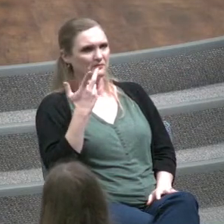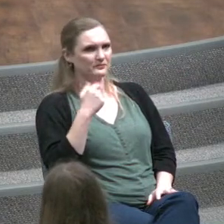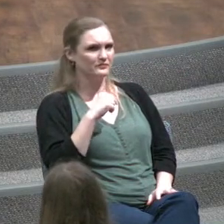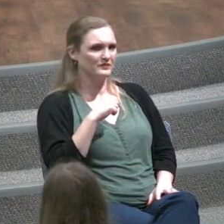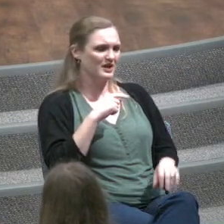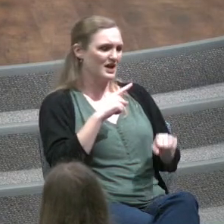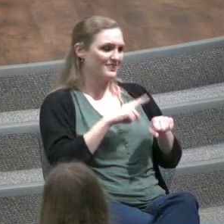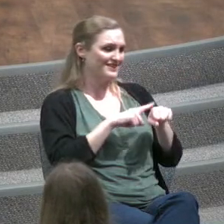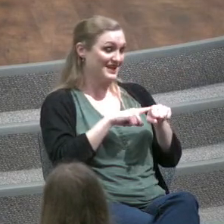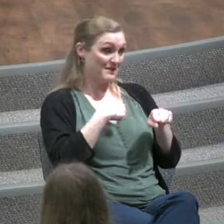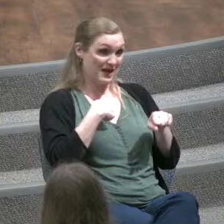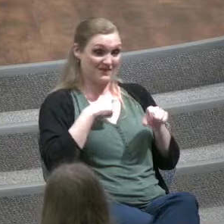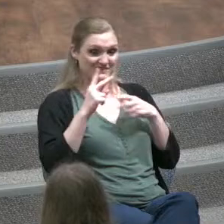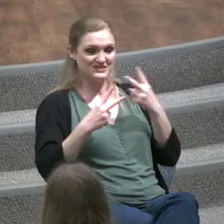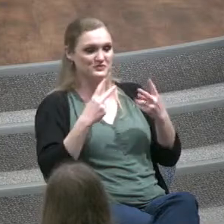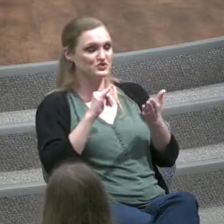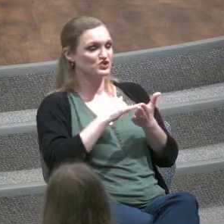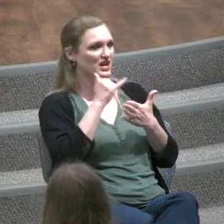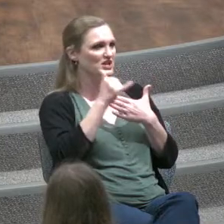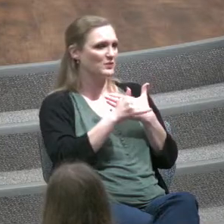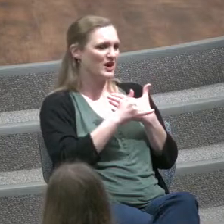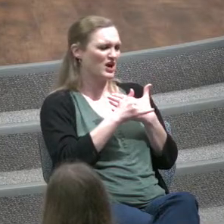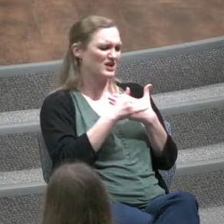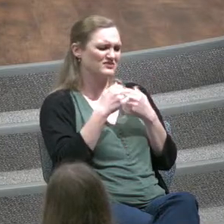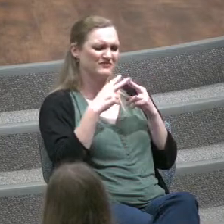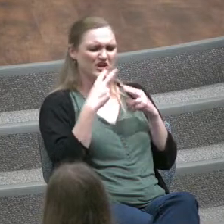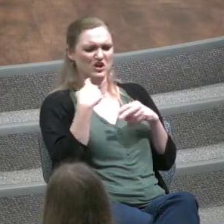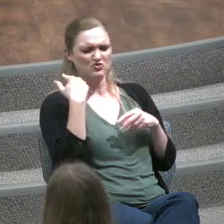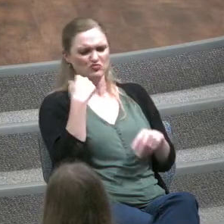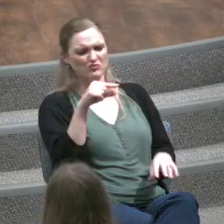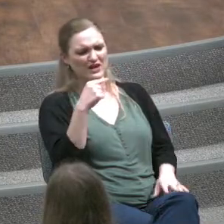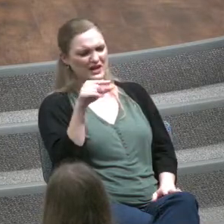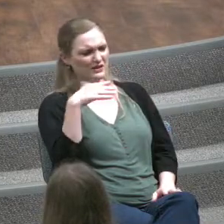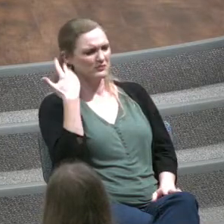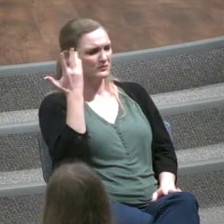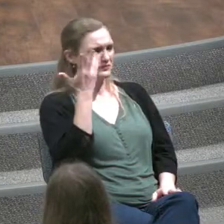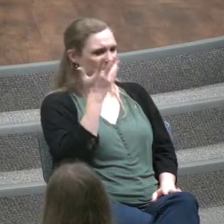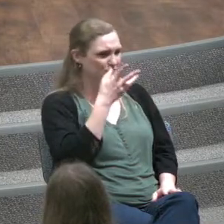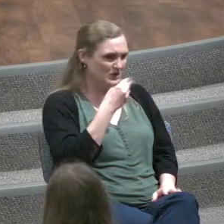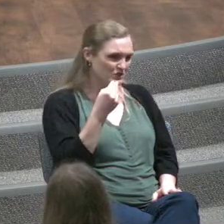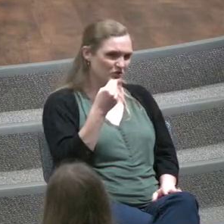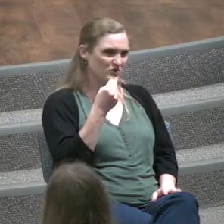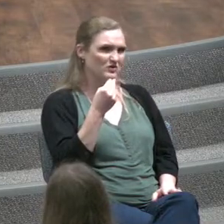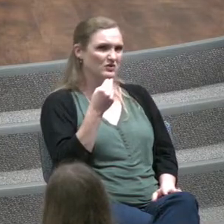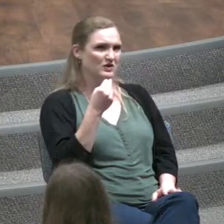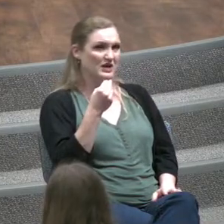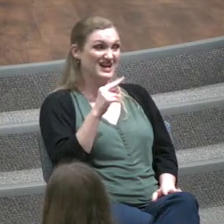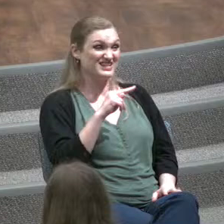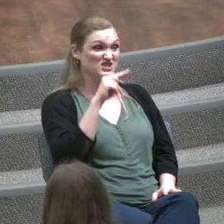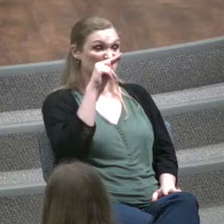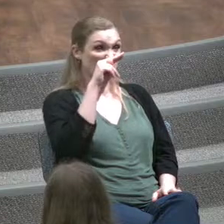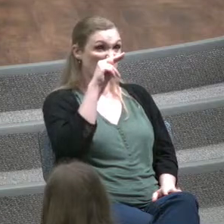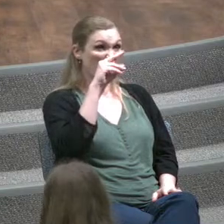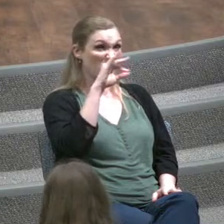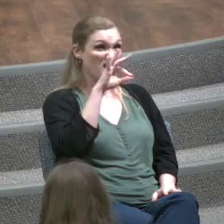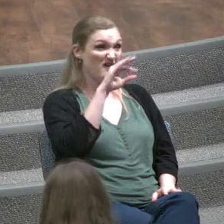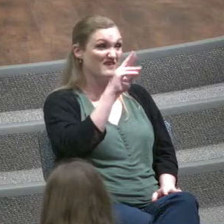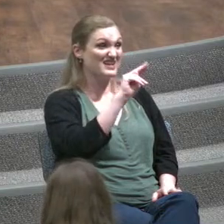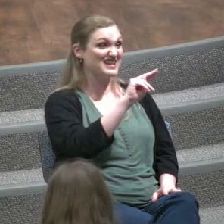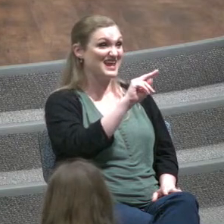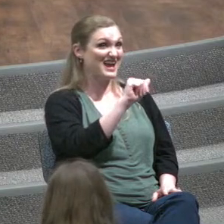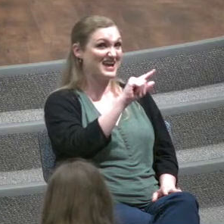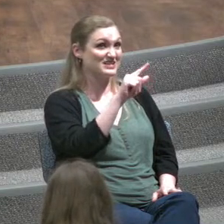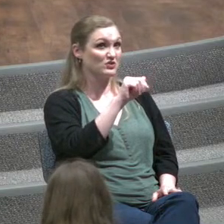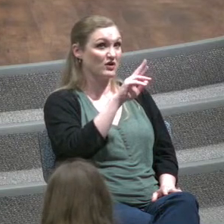we were there in January, just beautiful, lush, and green. I mentioned it's just north of the city of